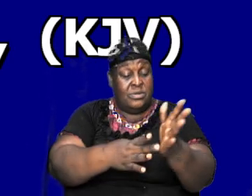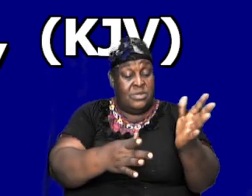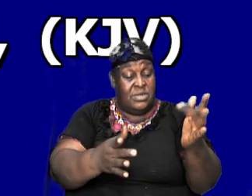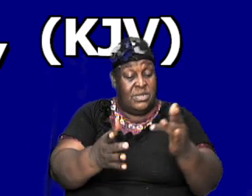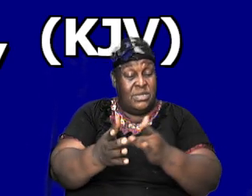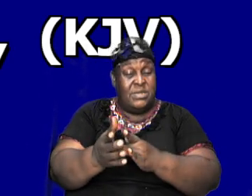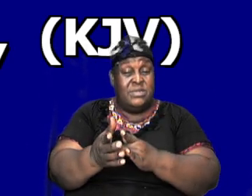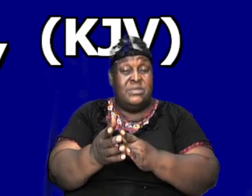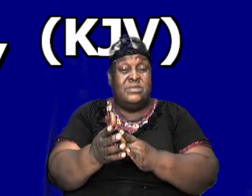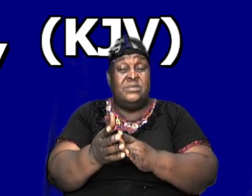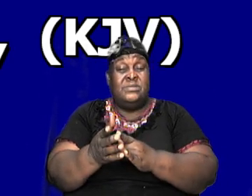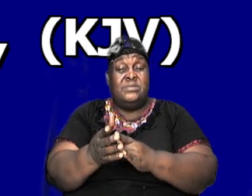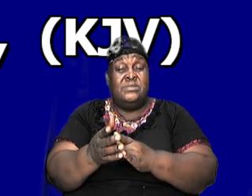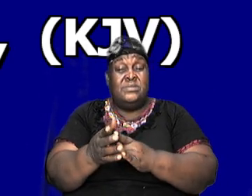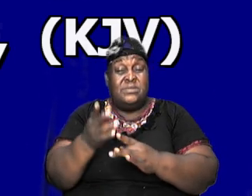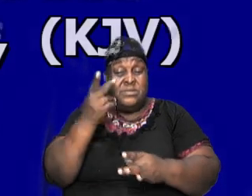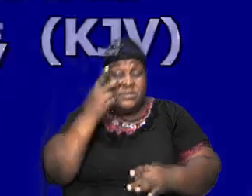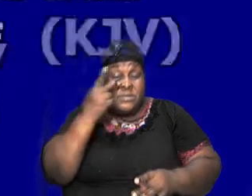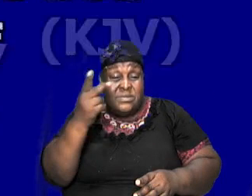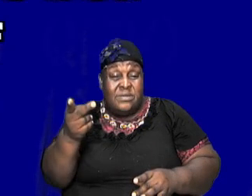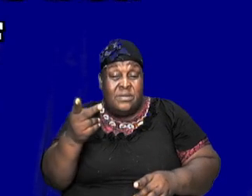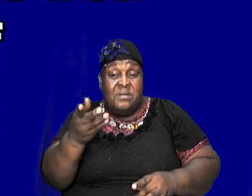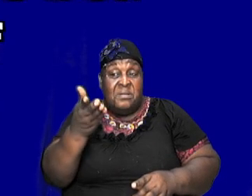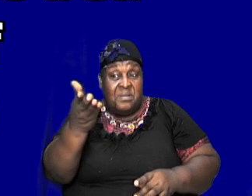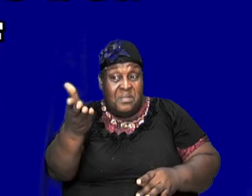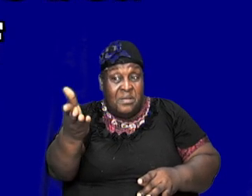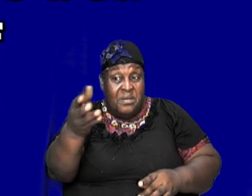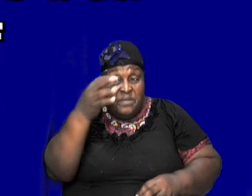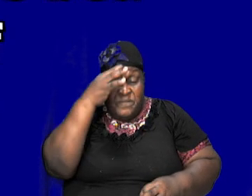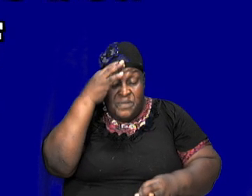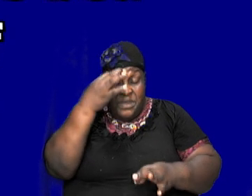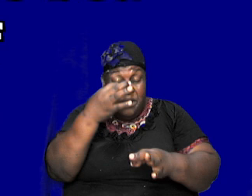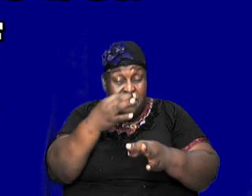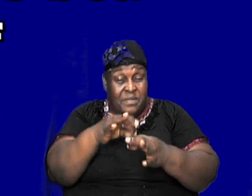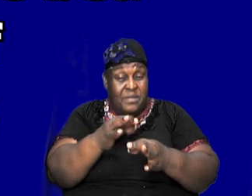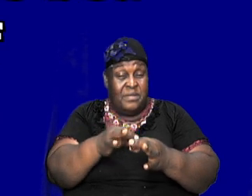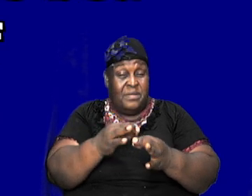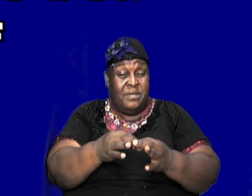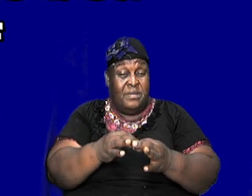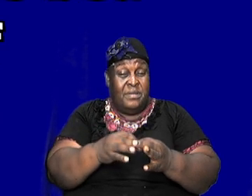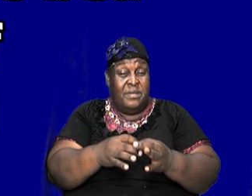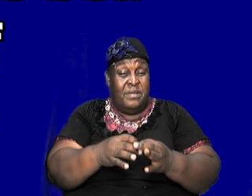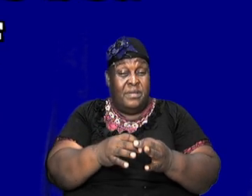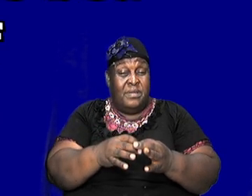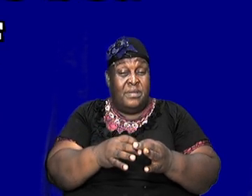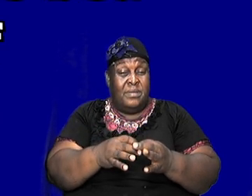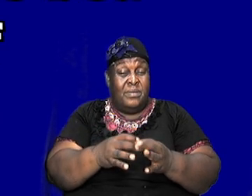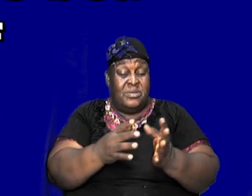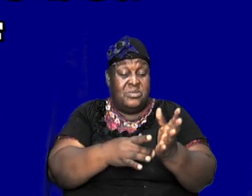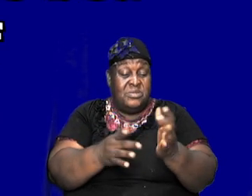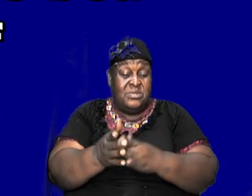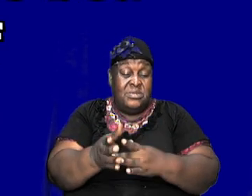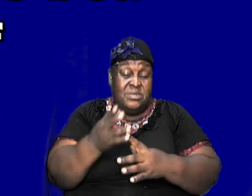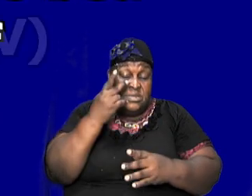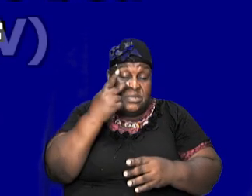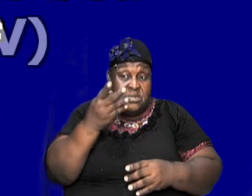the Bible said, when Jesus saw their faith, right? The scripture said, when Jesus saw their faith, so that, and that's another